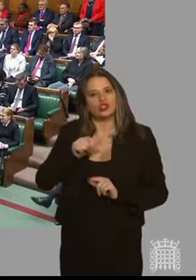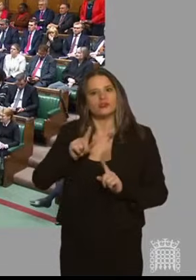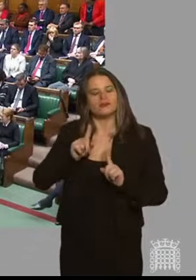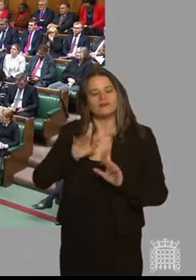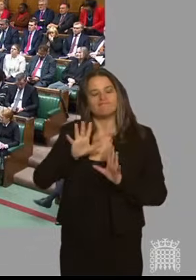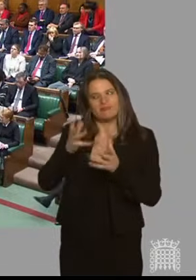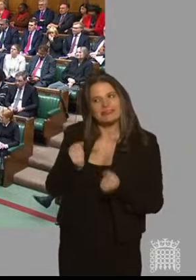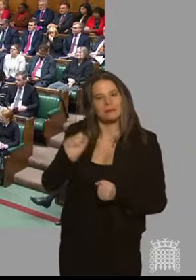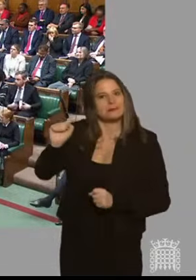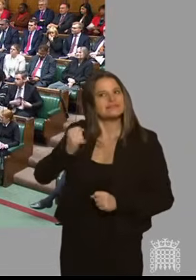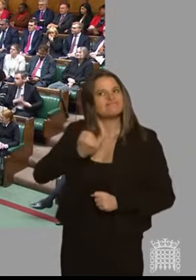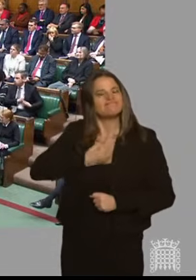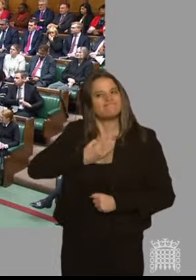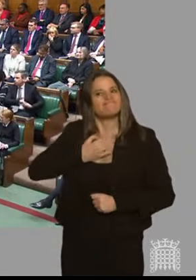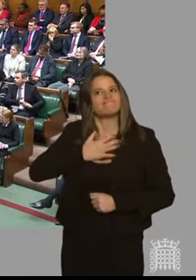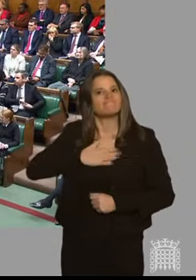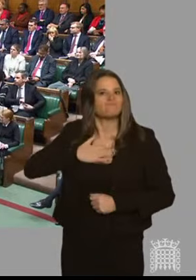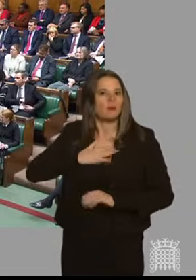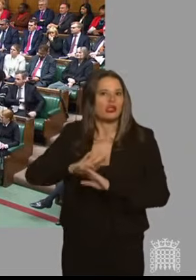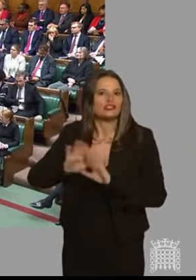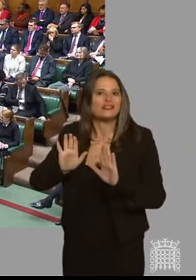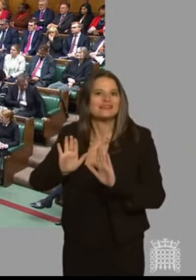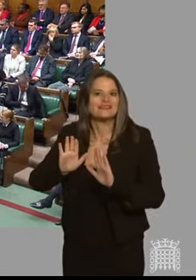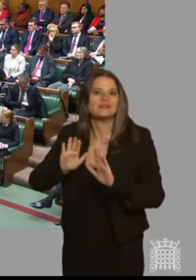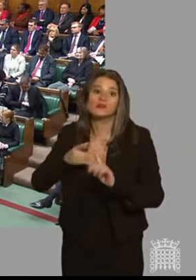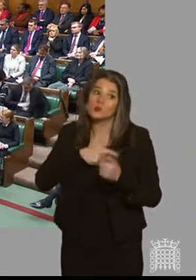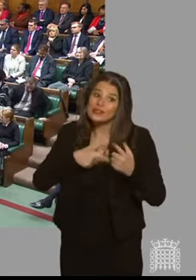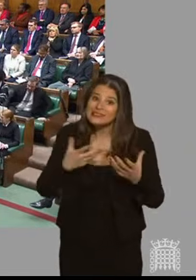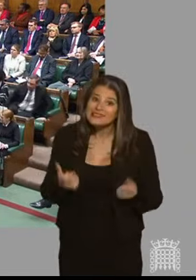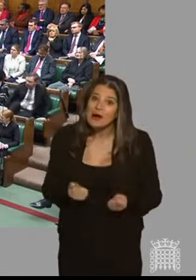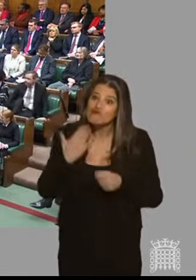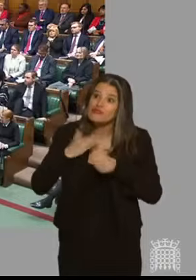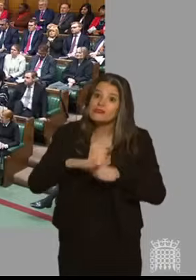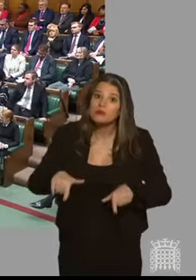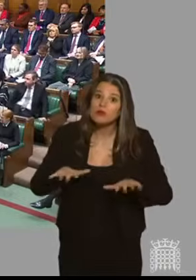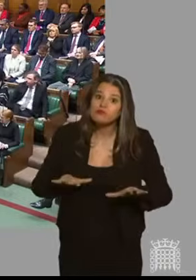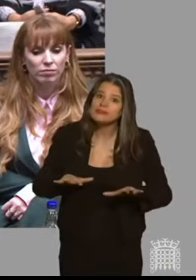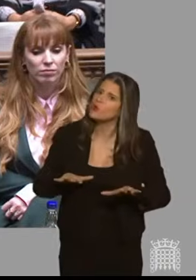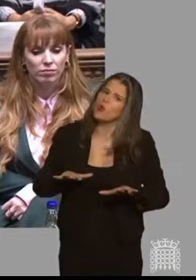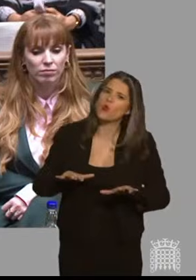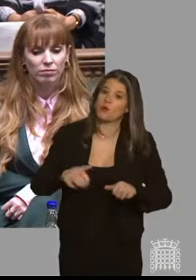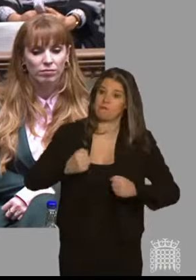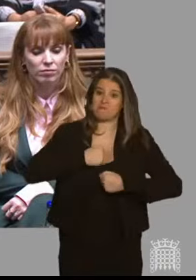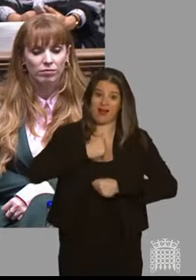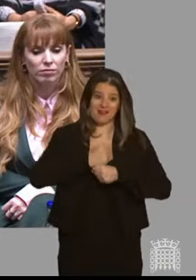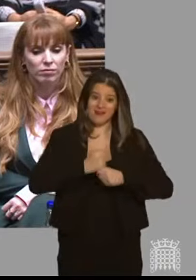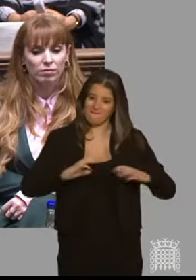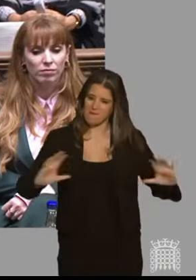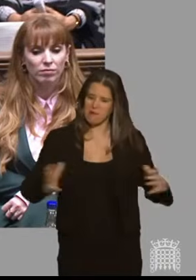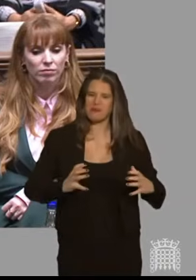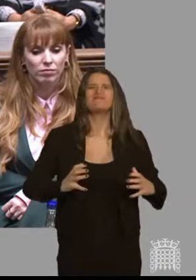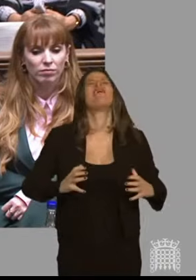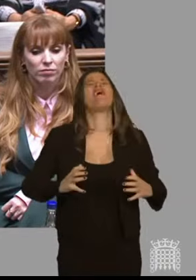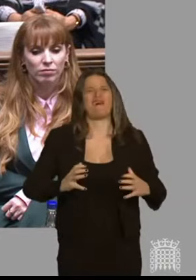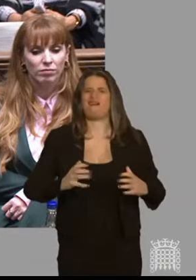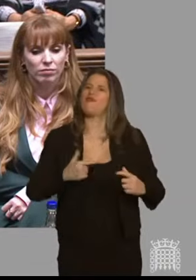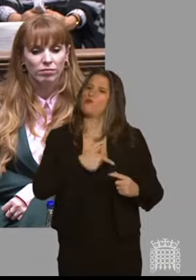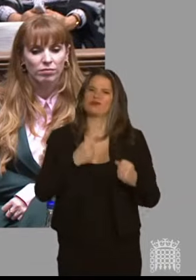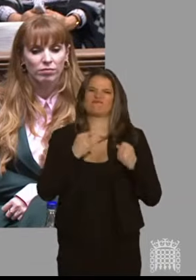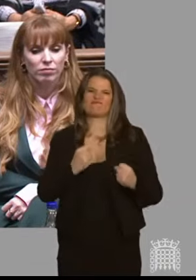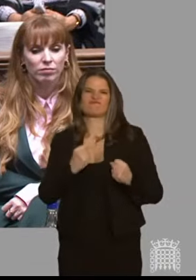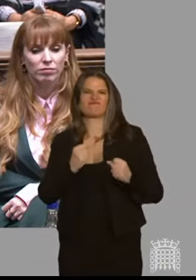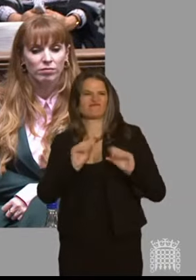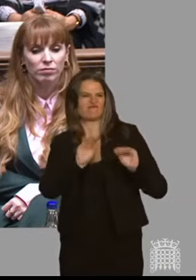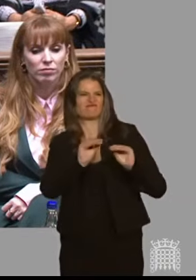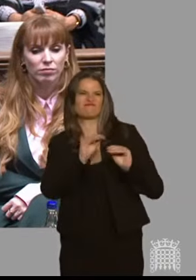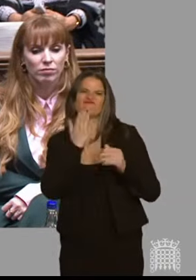Mr. Speaker, the man bankrolling the Prime Minister also said that the member for Hackney North